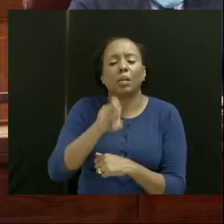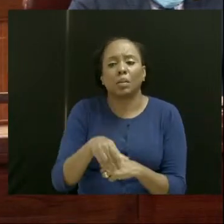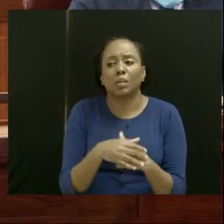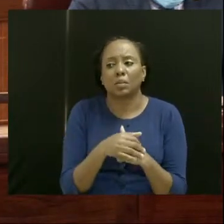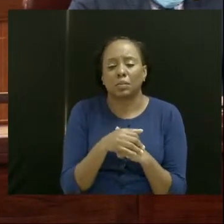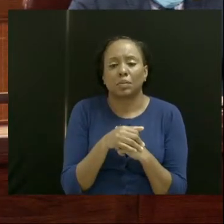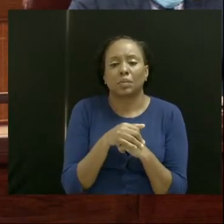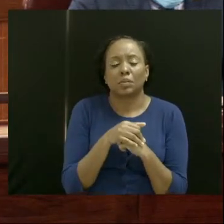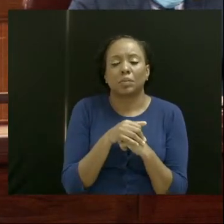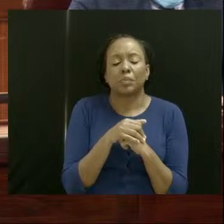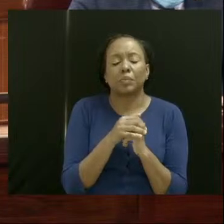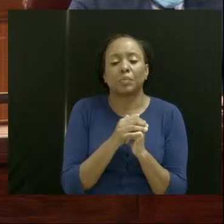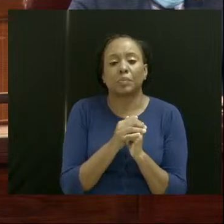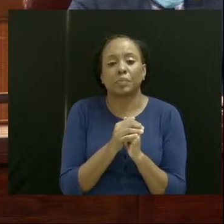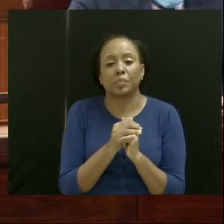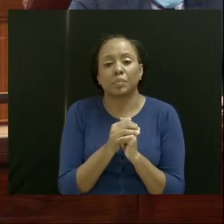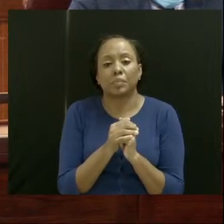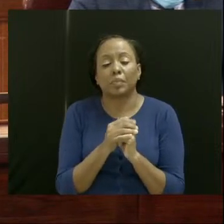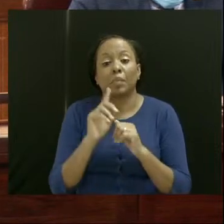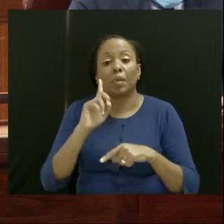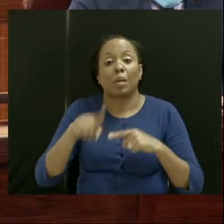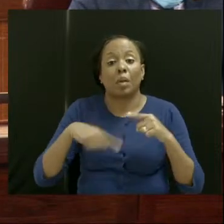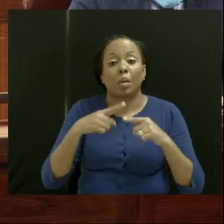once we push past COVID,